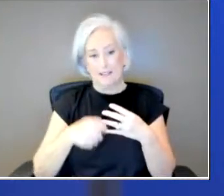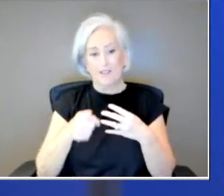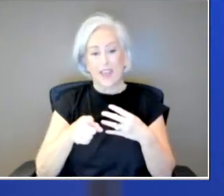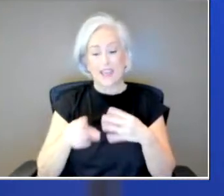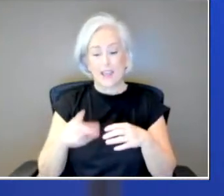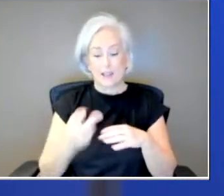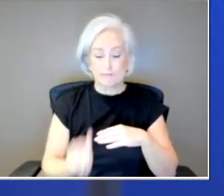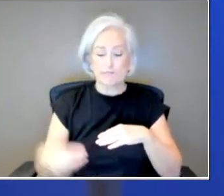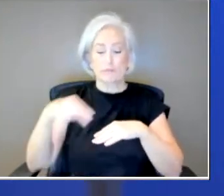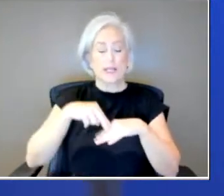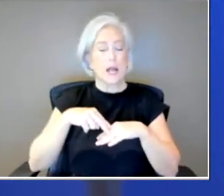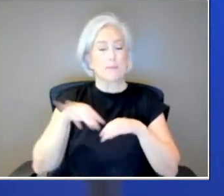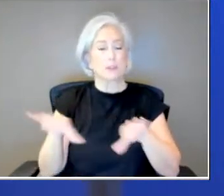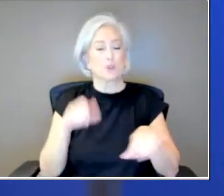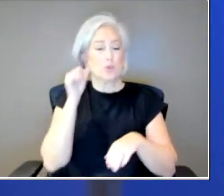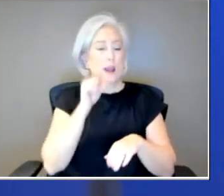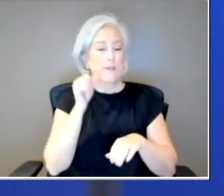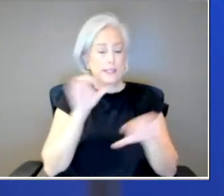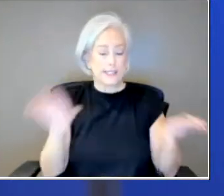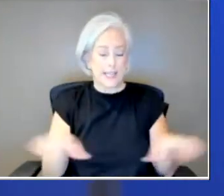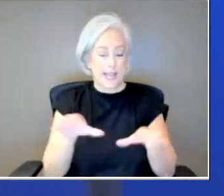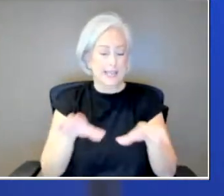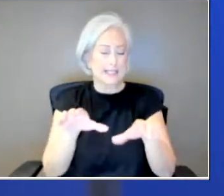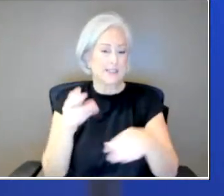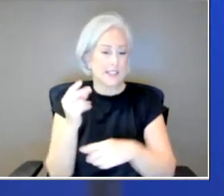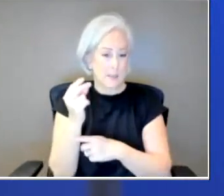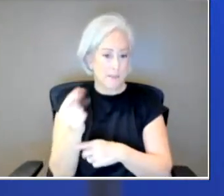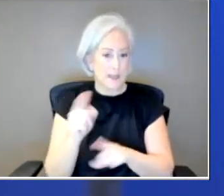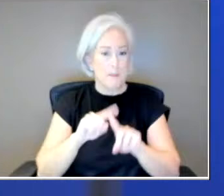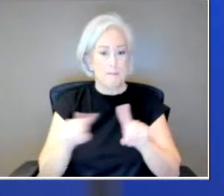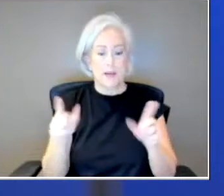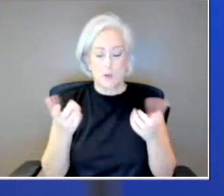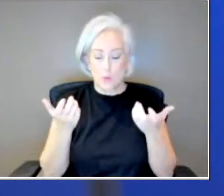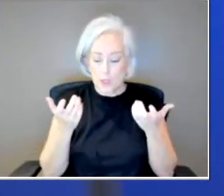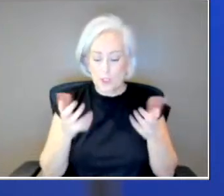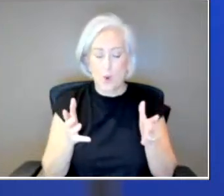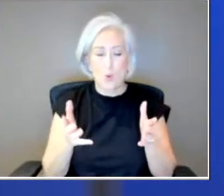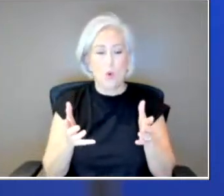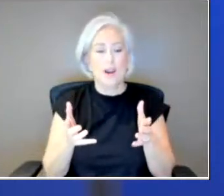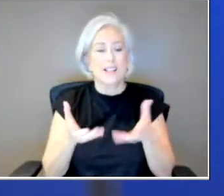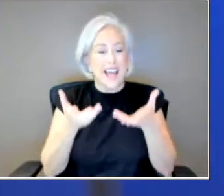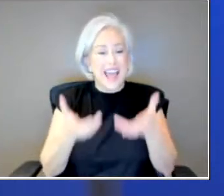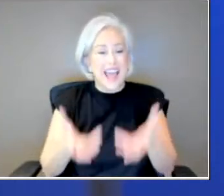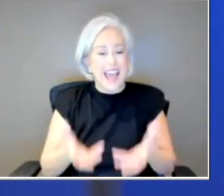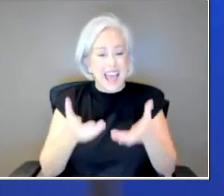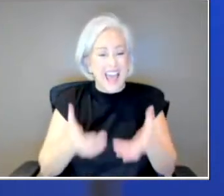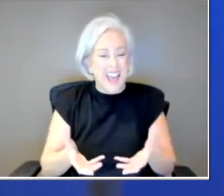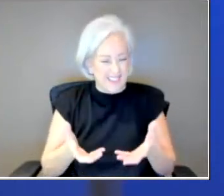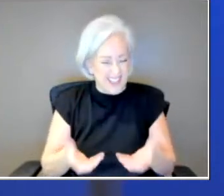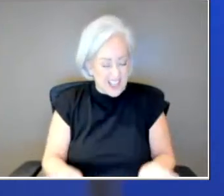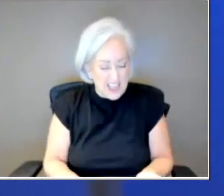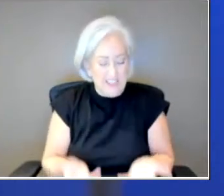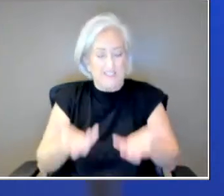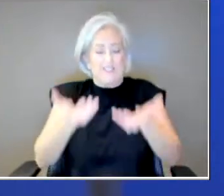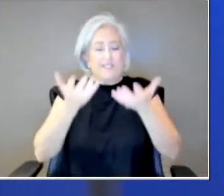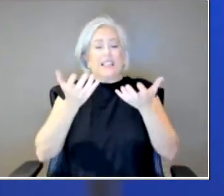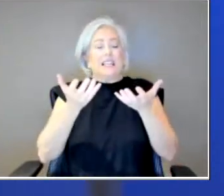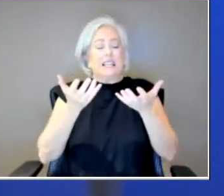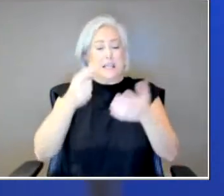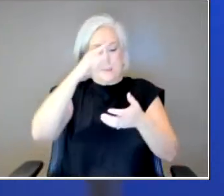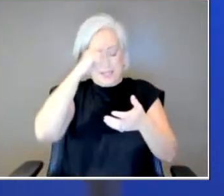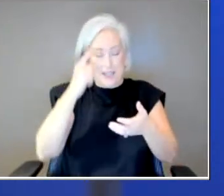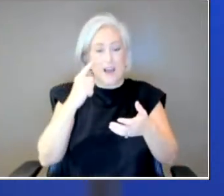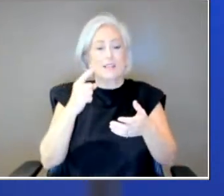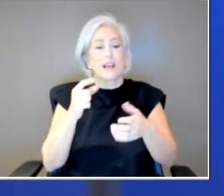activities immediately. We just don't want them doing that heavy lifting because we don't want to pop open that hole we poke in their artery where they would have a bleeding complication. That's really the